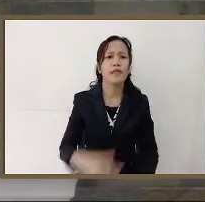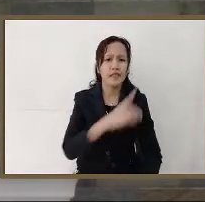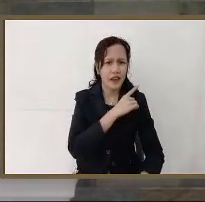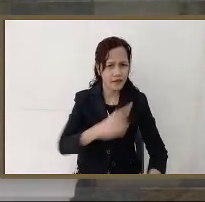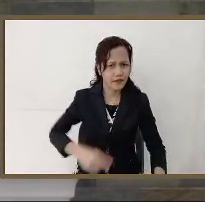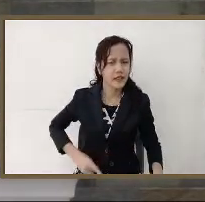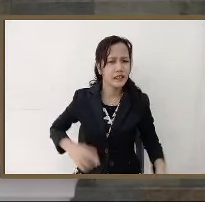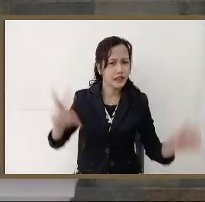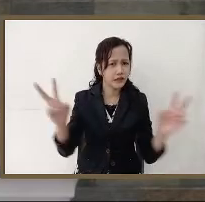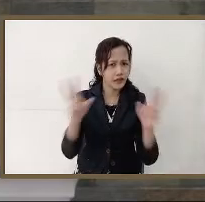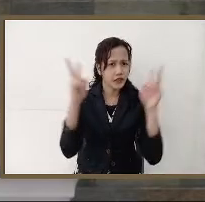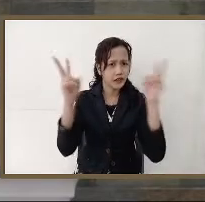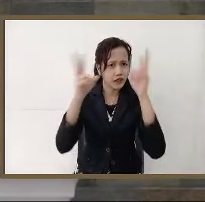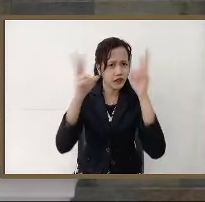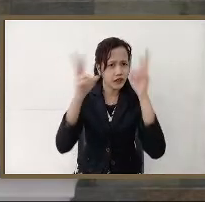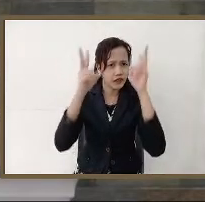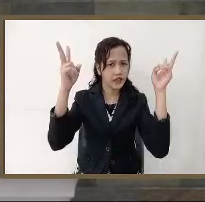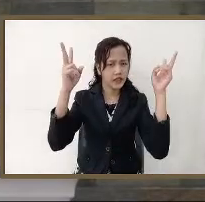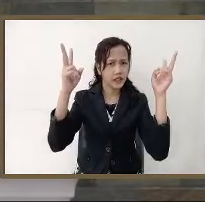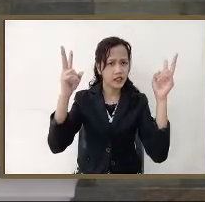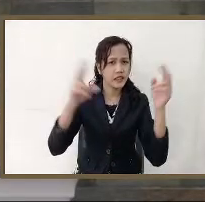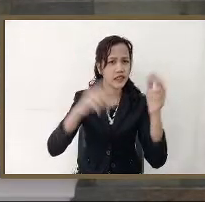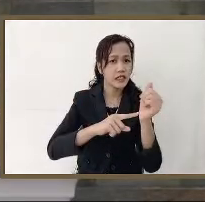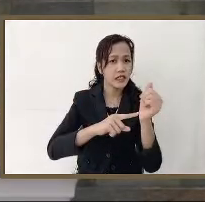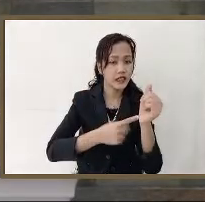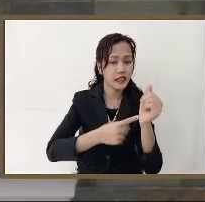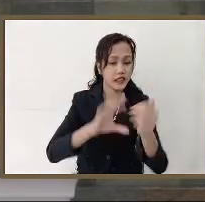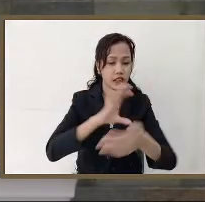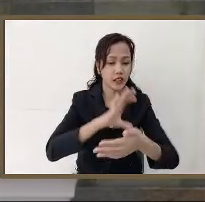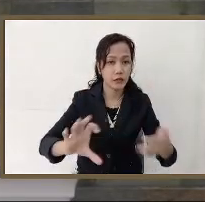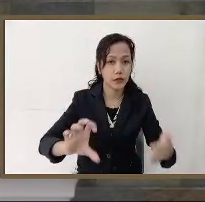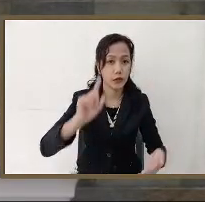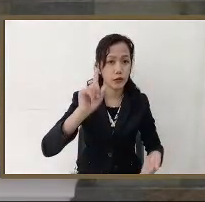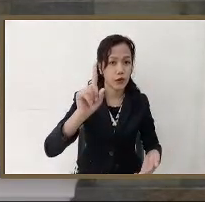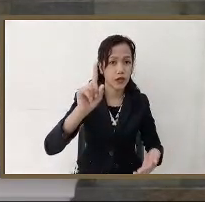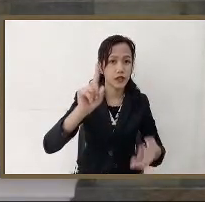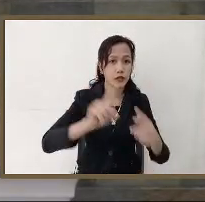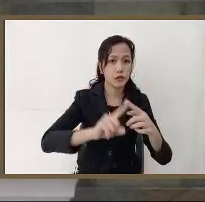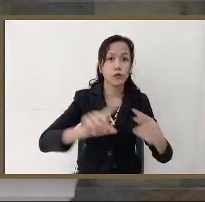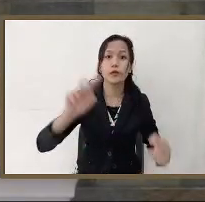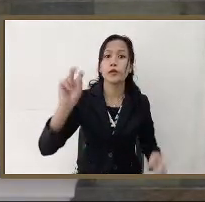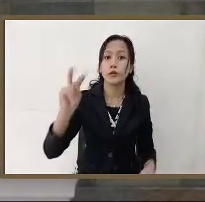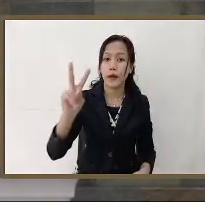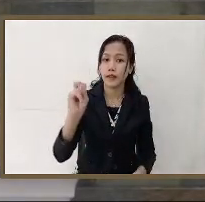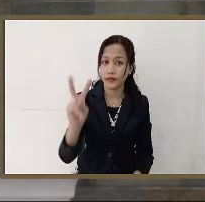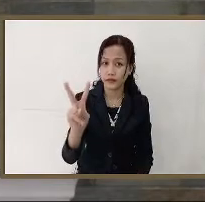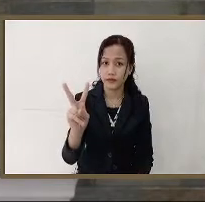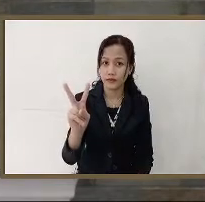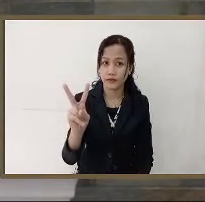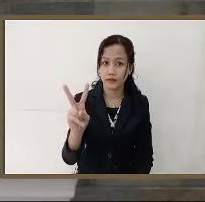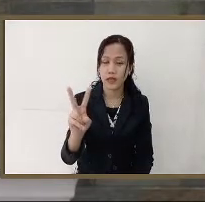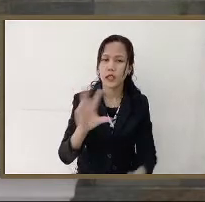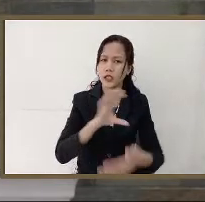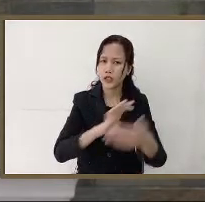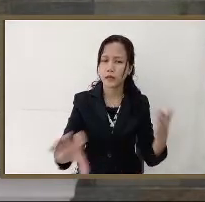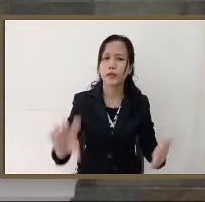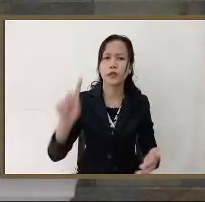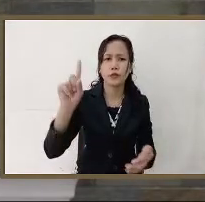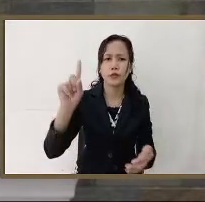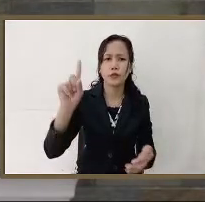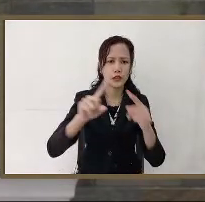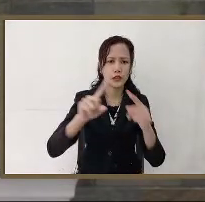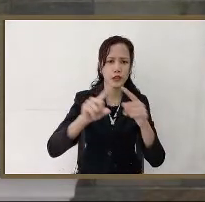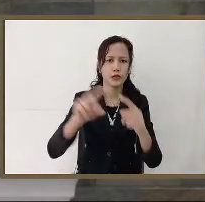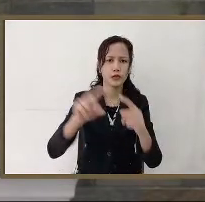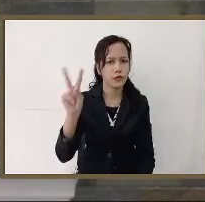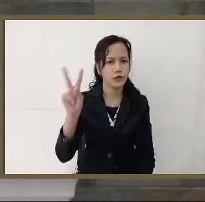triumph. Mula po yan, 2 Samuel chapter 1 hanggang chapter 12. Alright? Mula chapter 1 hanggang chapter